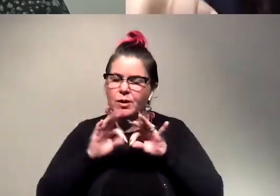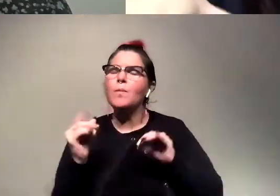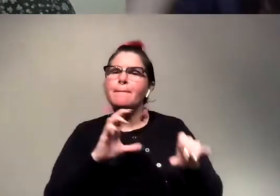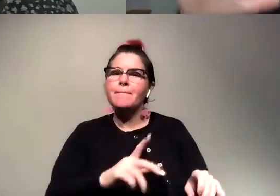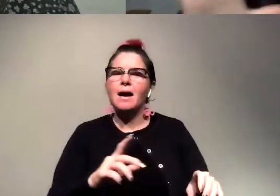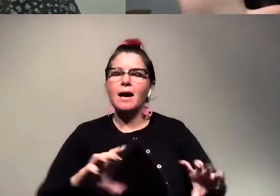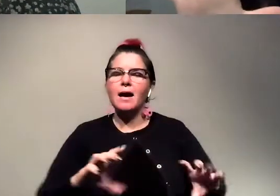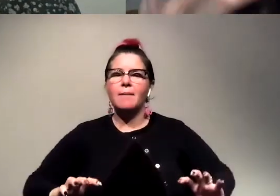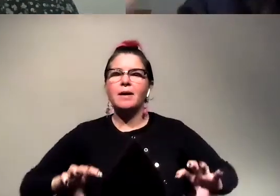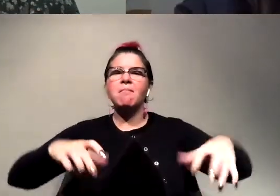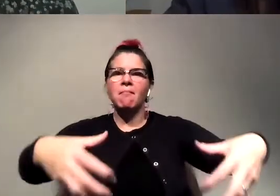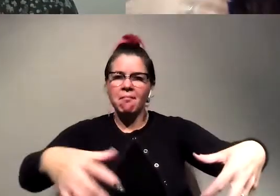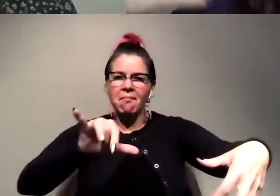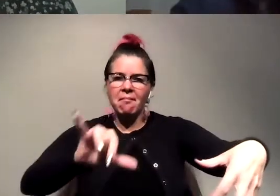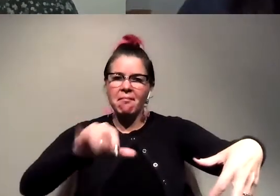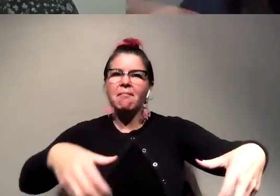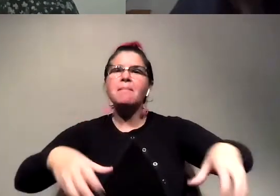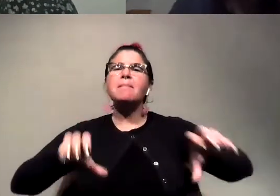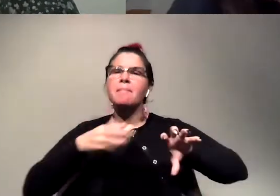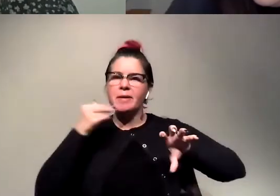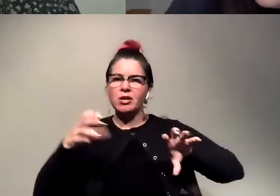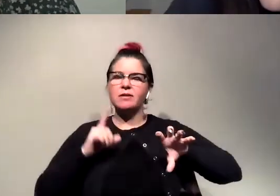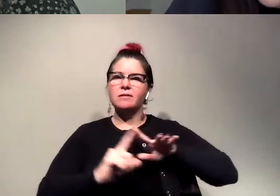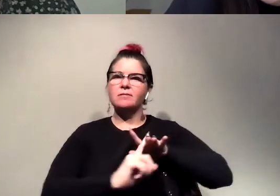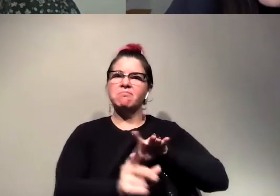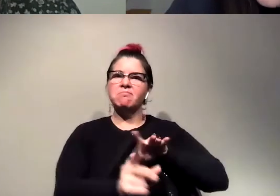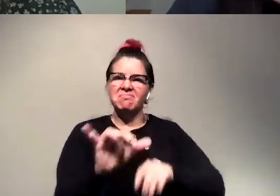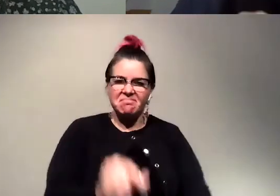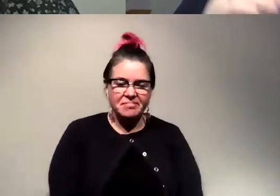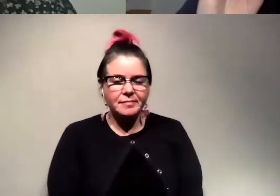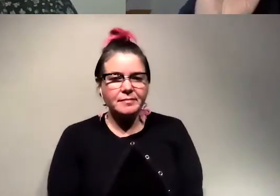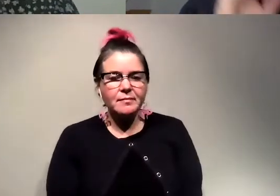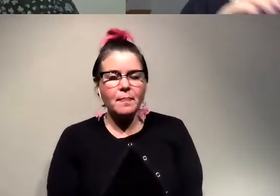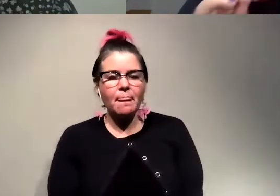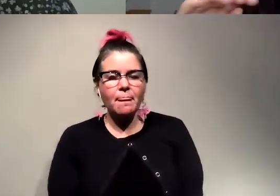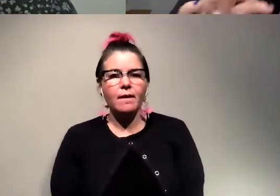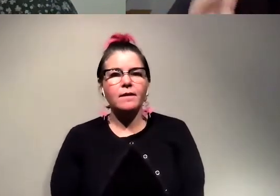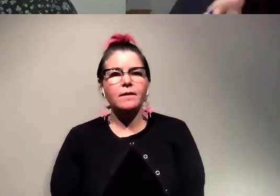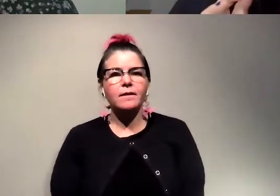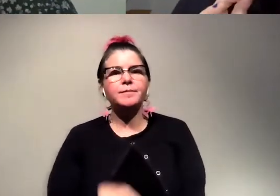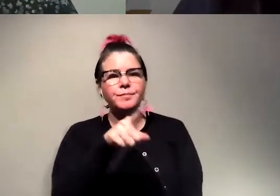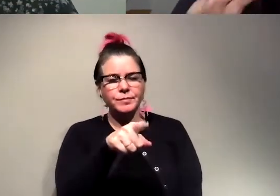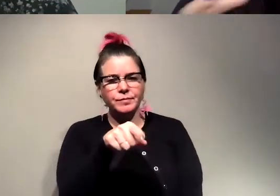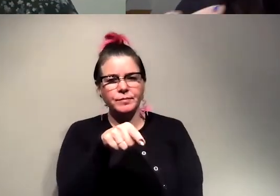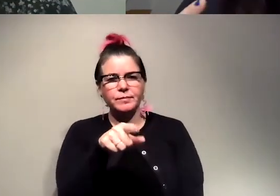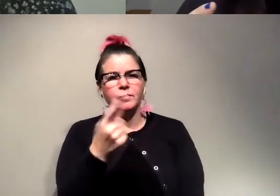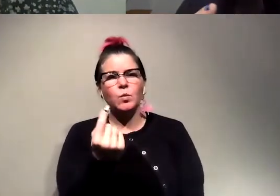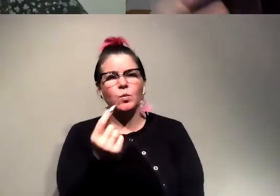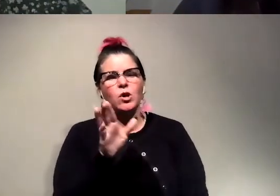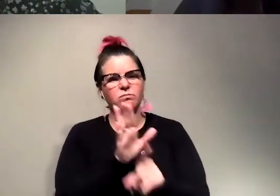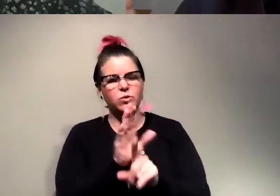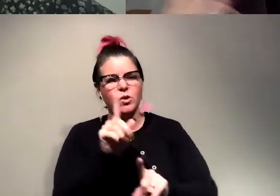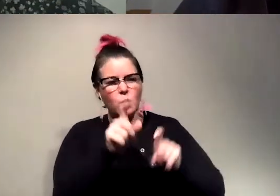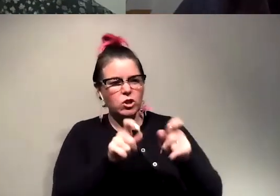about tilting them toward yourself, not away from yourself. So what are you, like, what questions are you